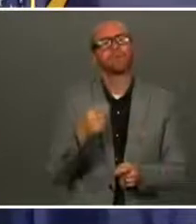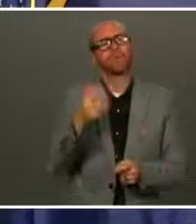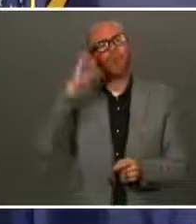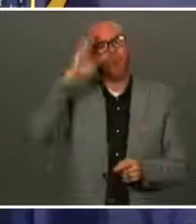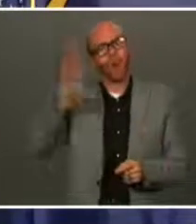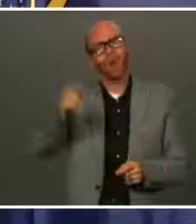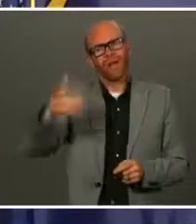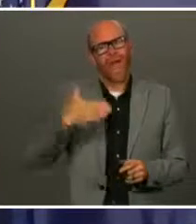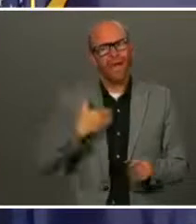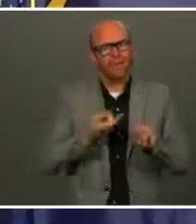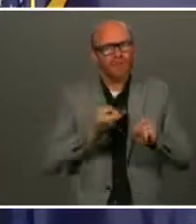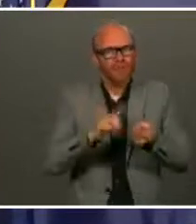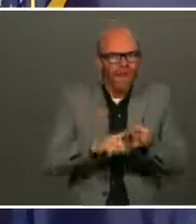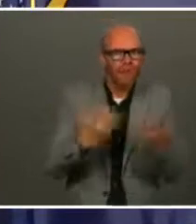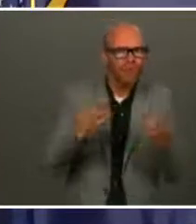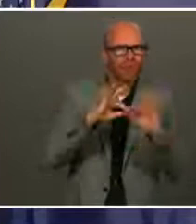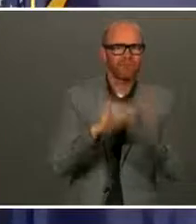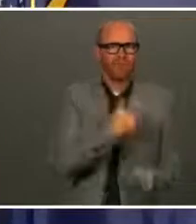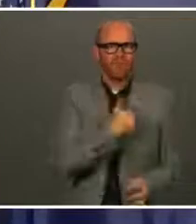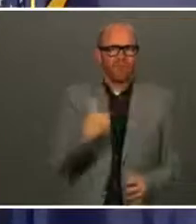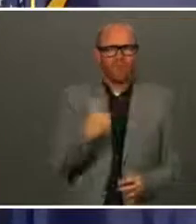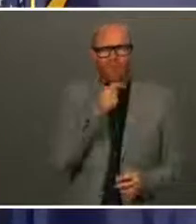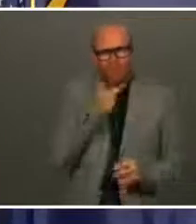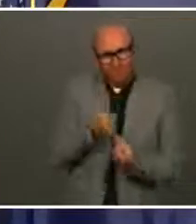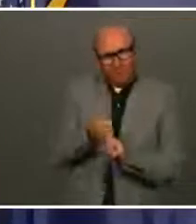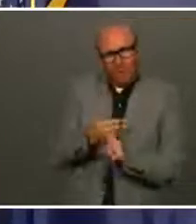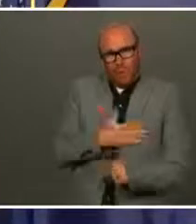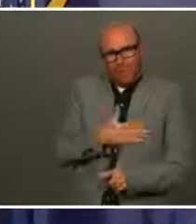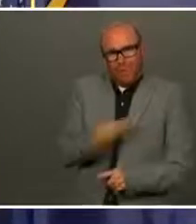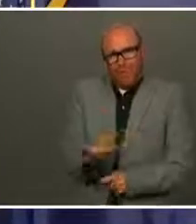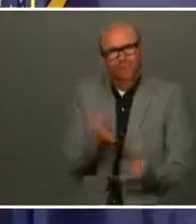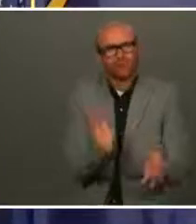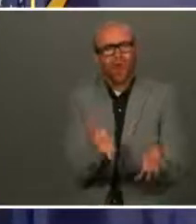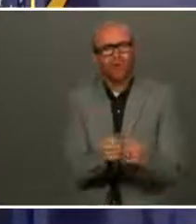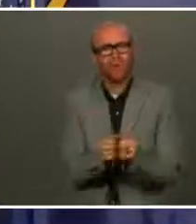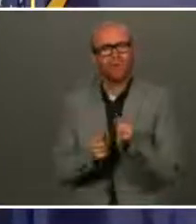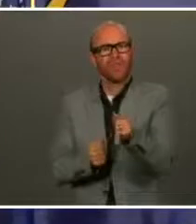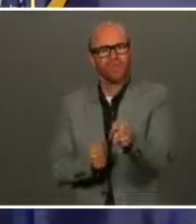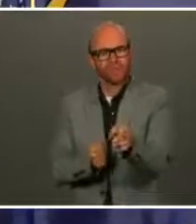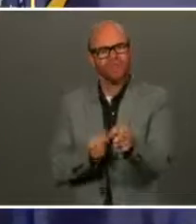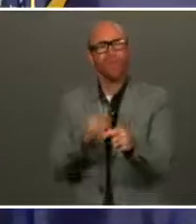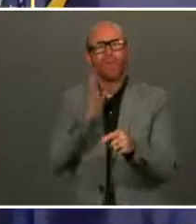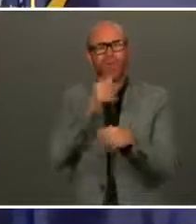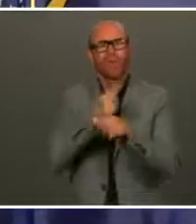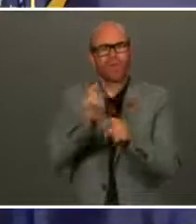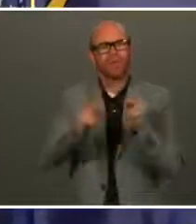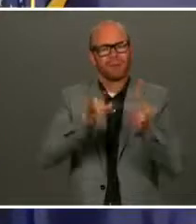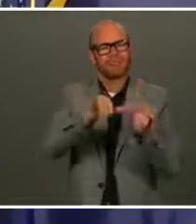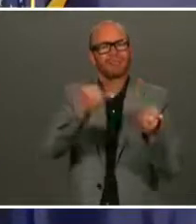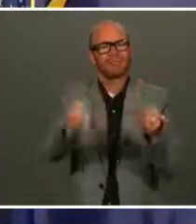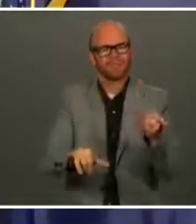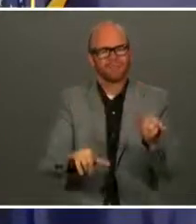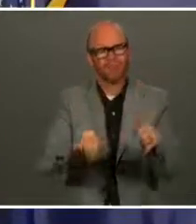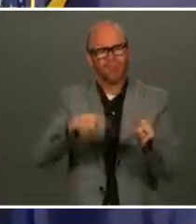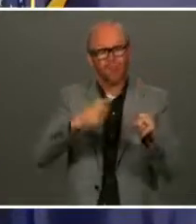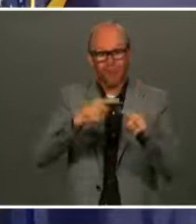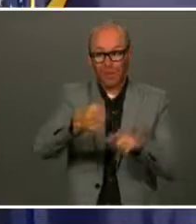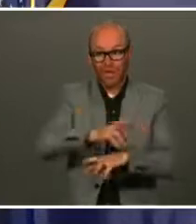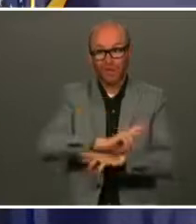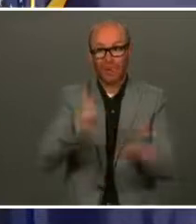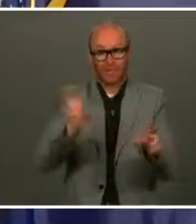open and willing to have that conversation with them is sometimes enough to keep them here. And when they're ready, they will talk to